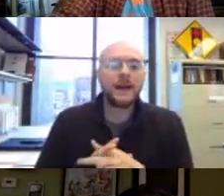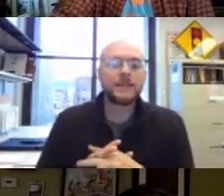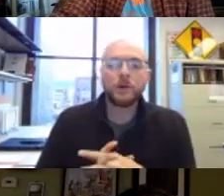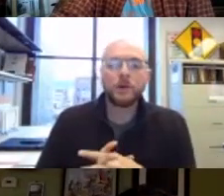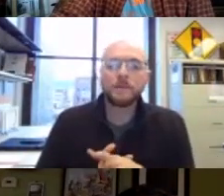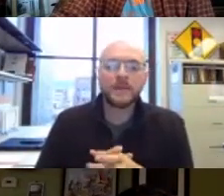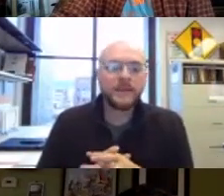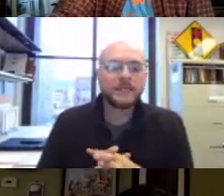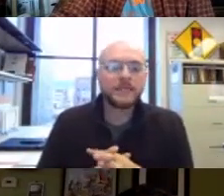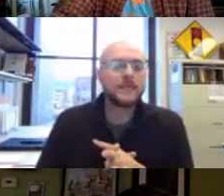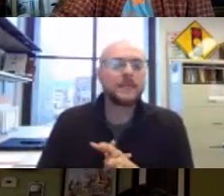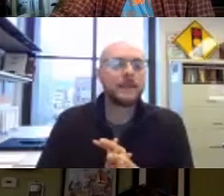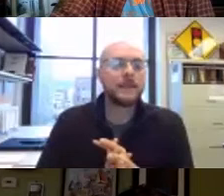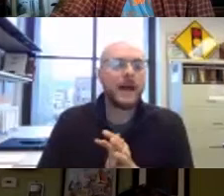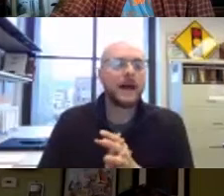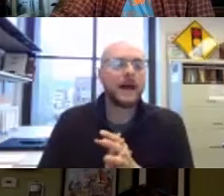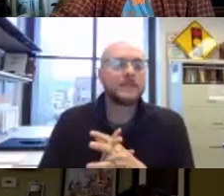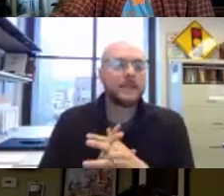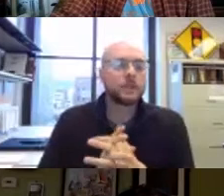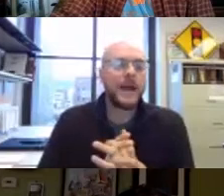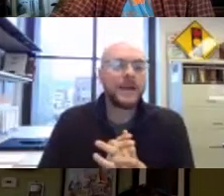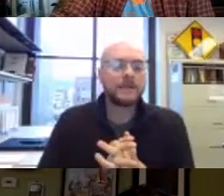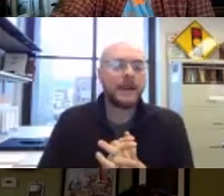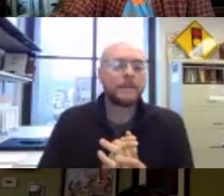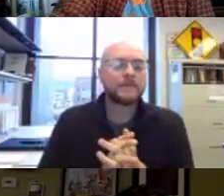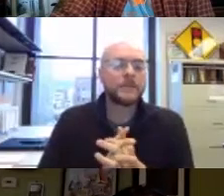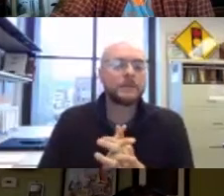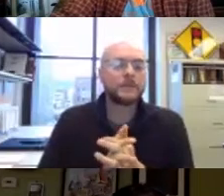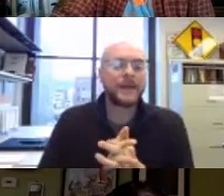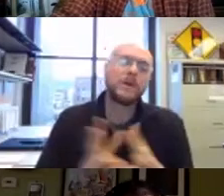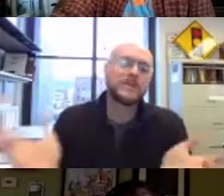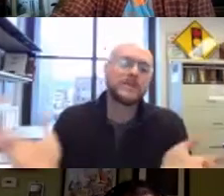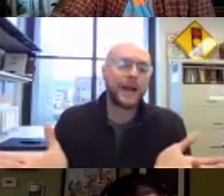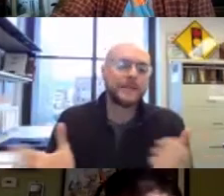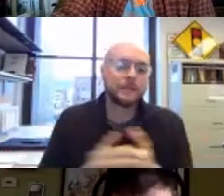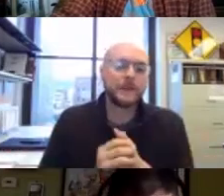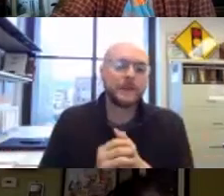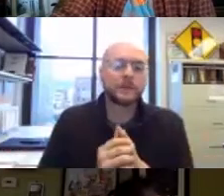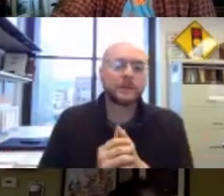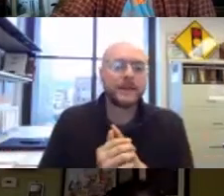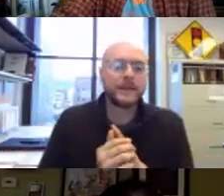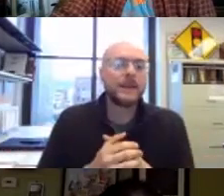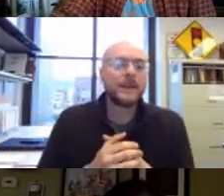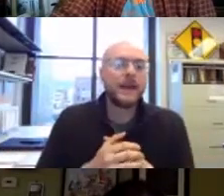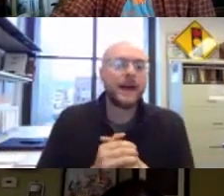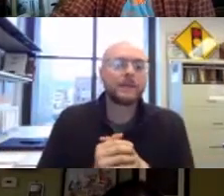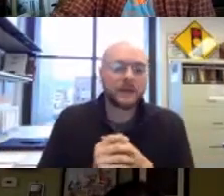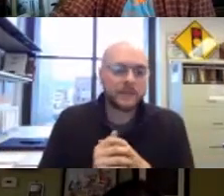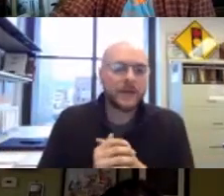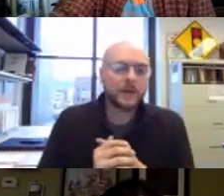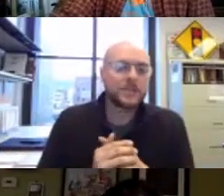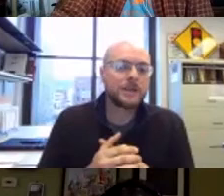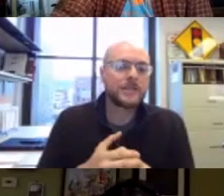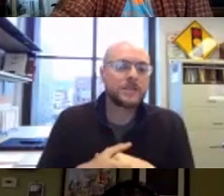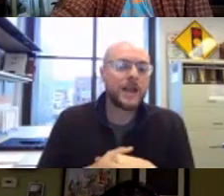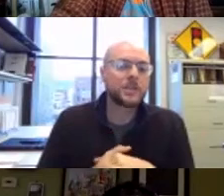that DOMI previously did try to, I don't want to even say try to, but did present a previous